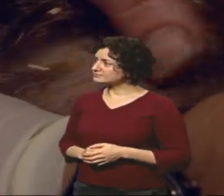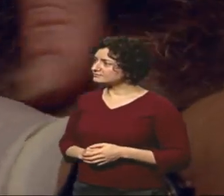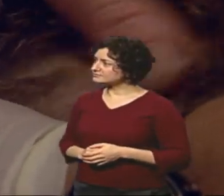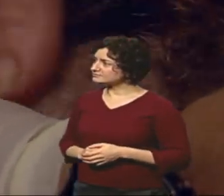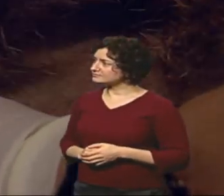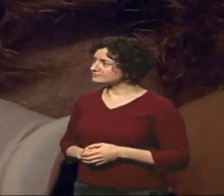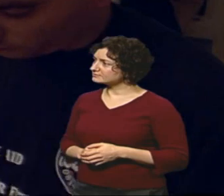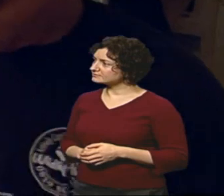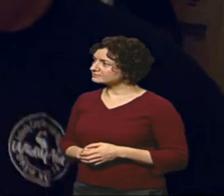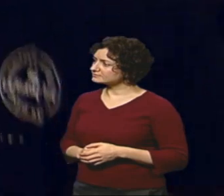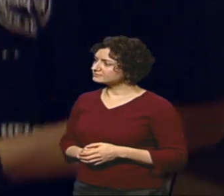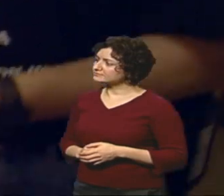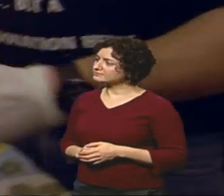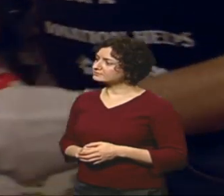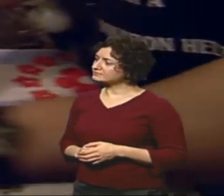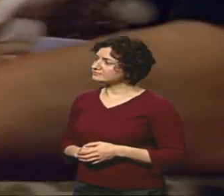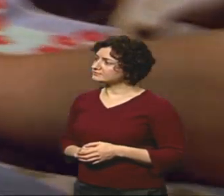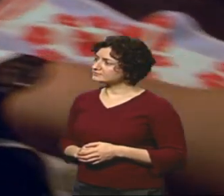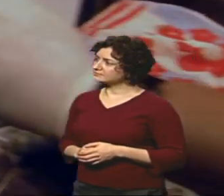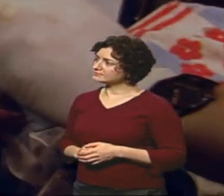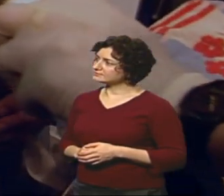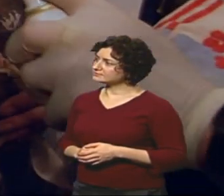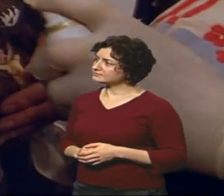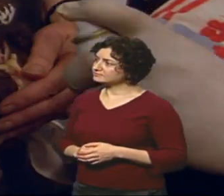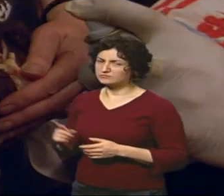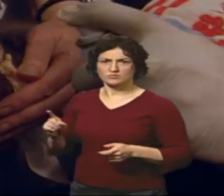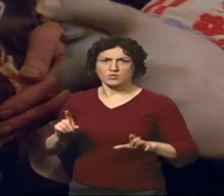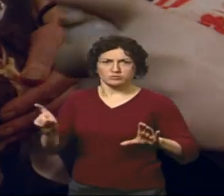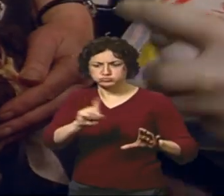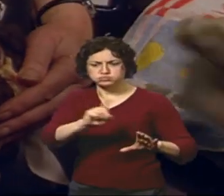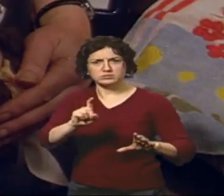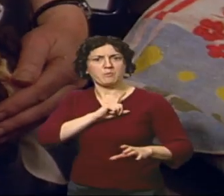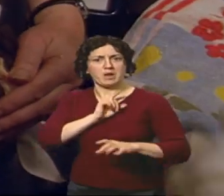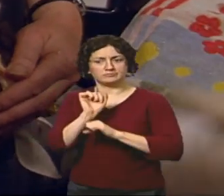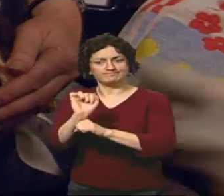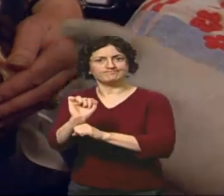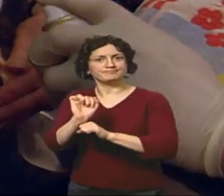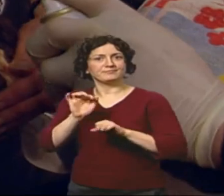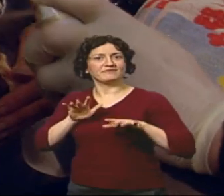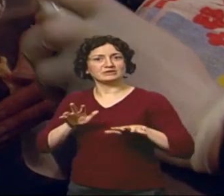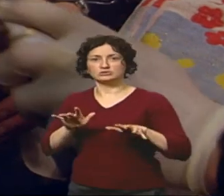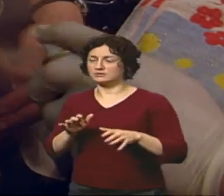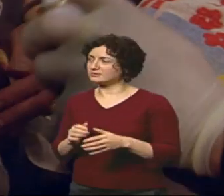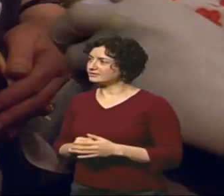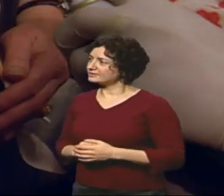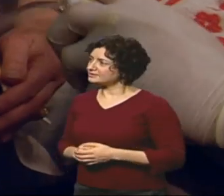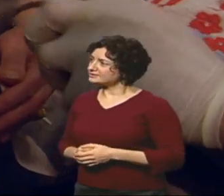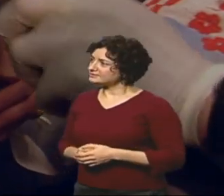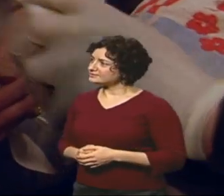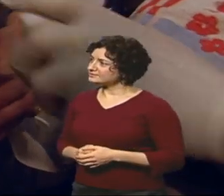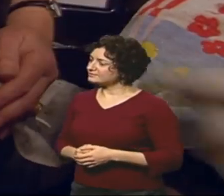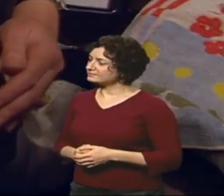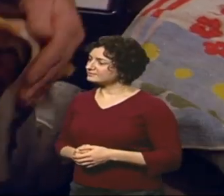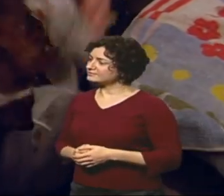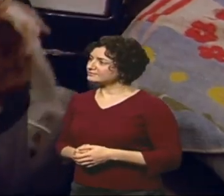There you go. It's all right, sweetheart. You're giving it a shake. To help stop further infection, Jim sprayed the